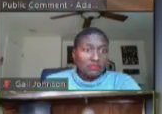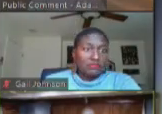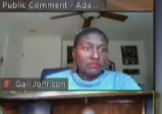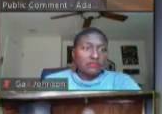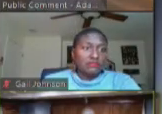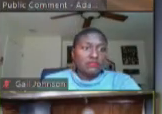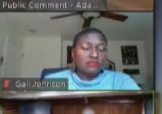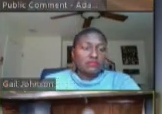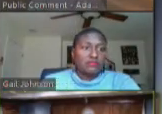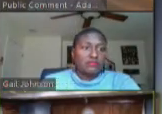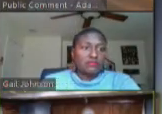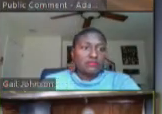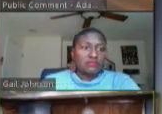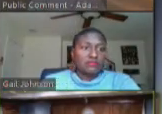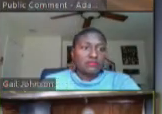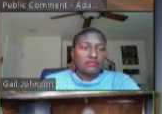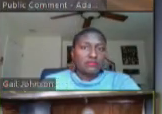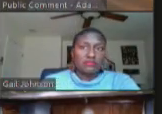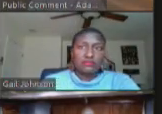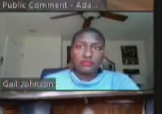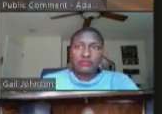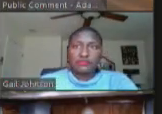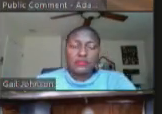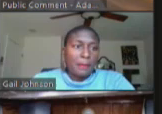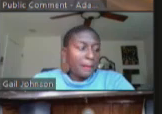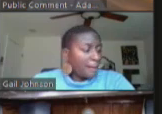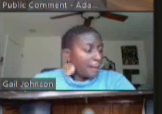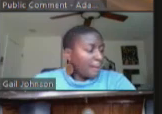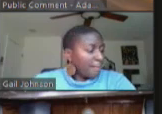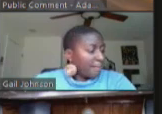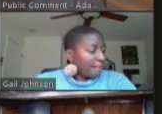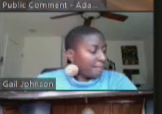Commissioner Hayes Santos. Aye. Commissioner Ariola.